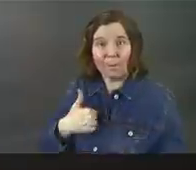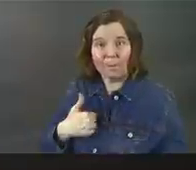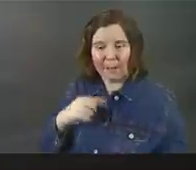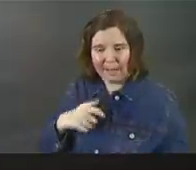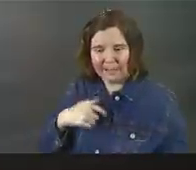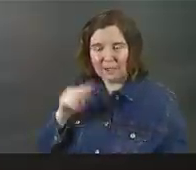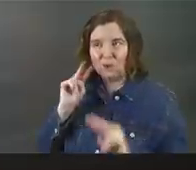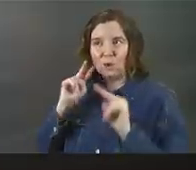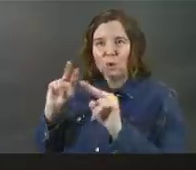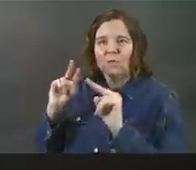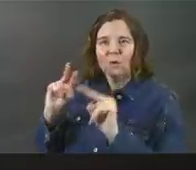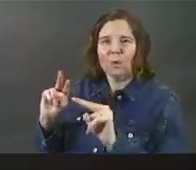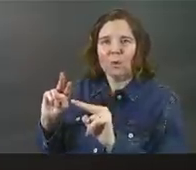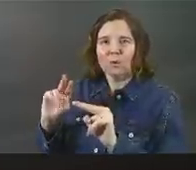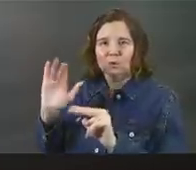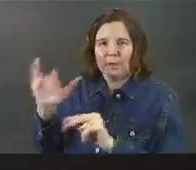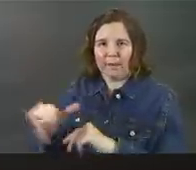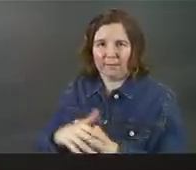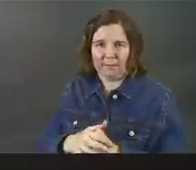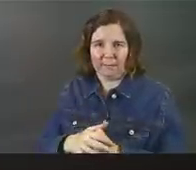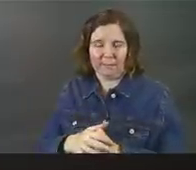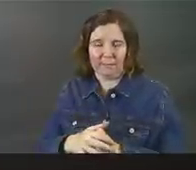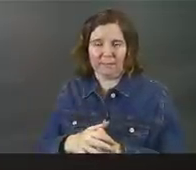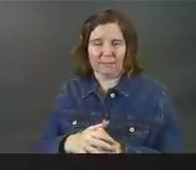I need to look forward to that.